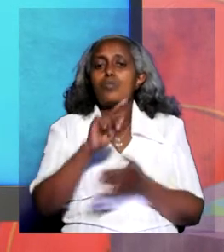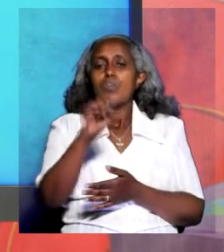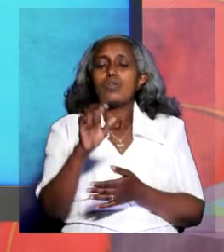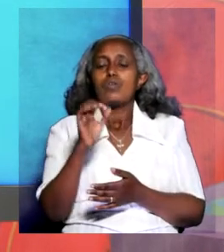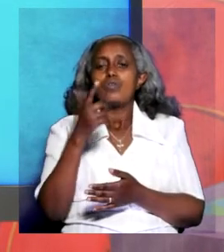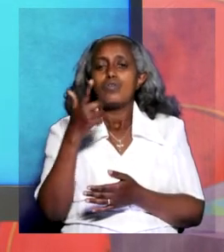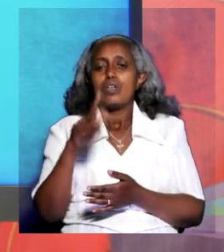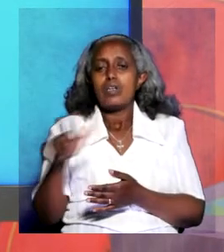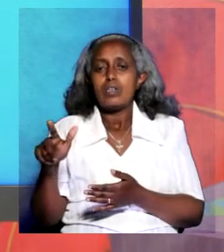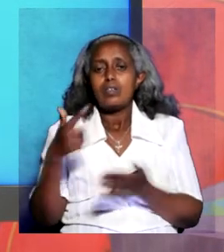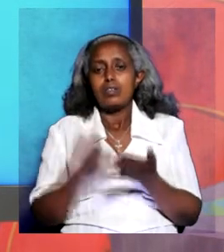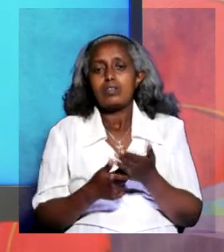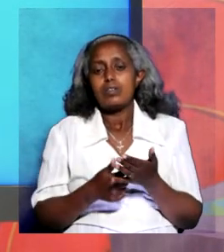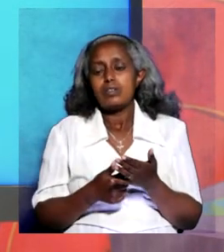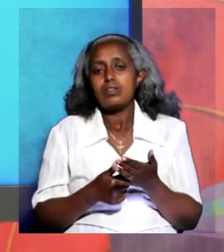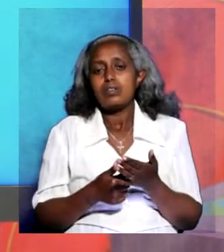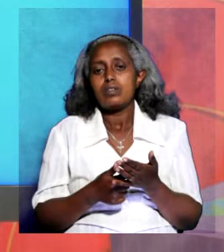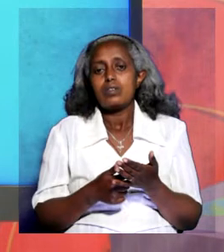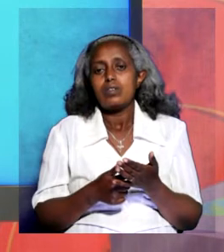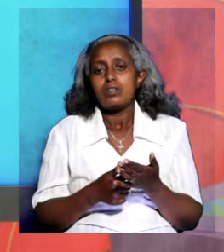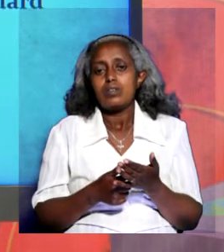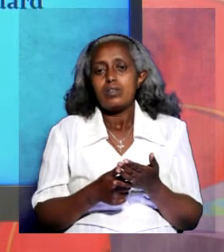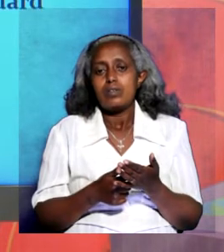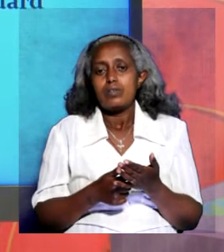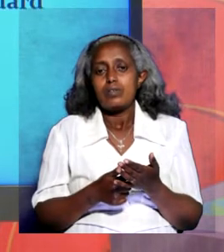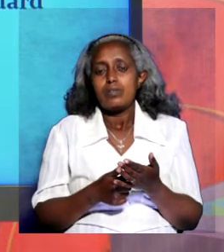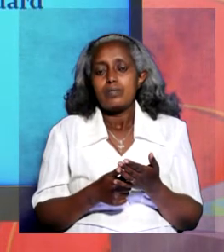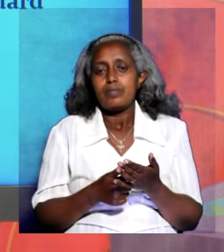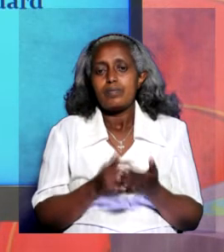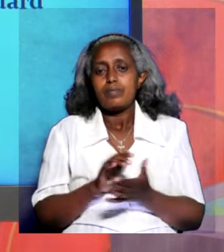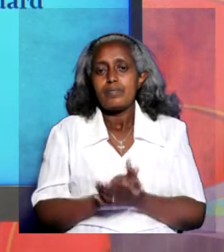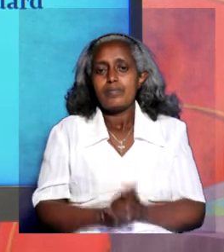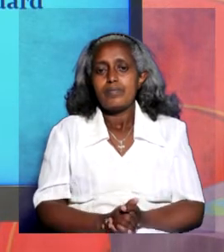line. Further, writing this, you will have this one.